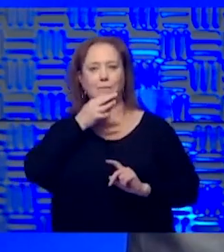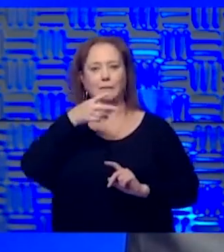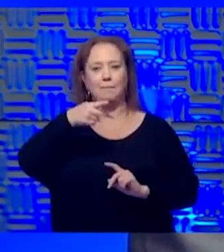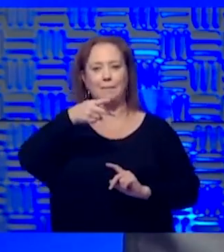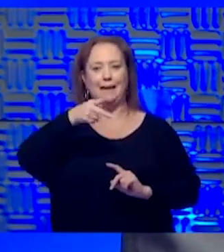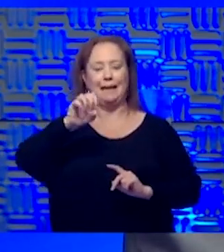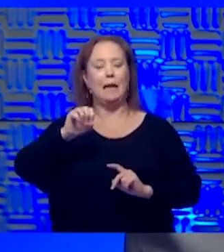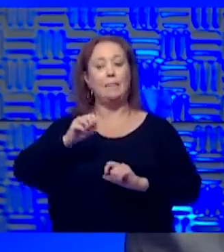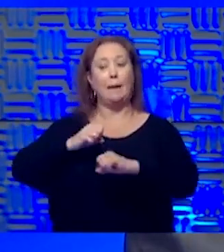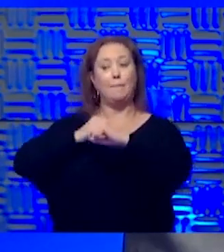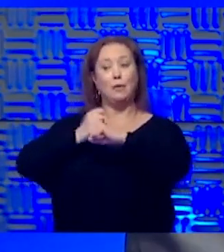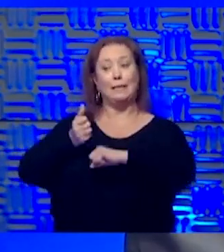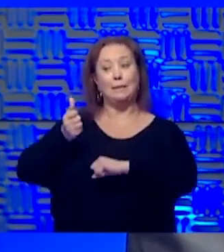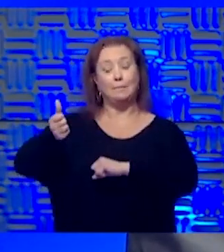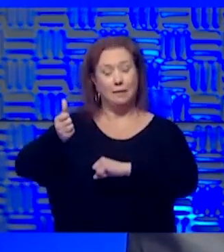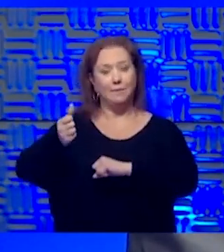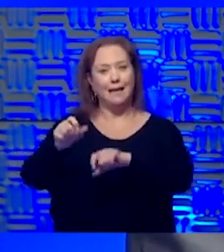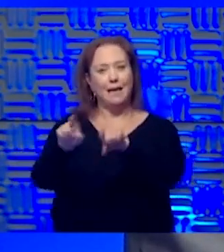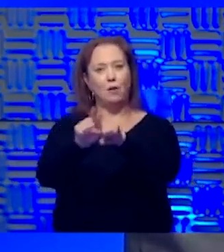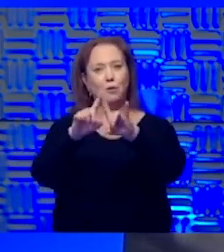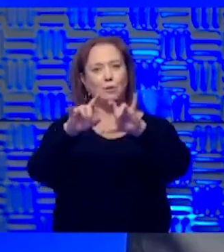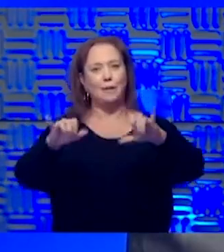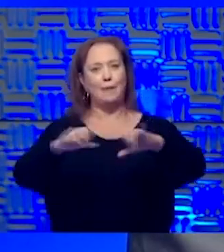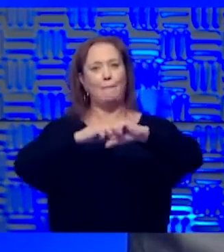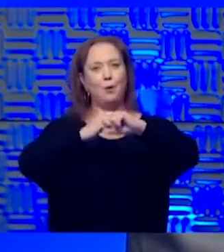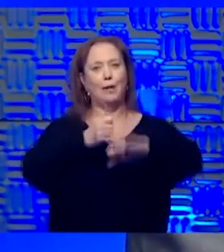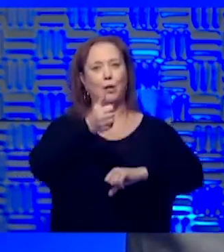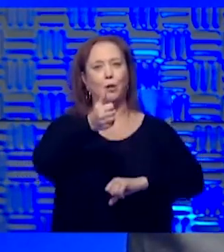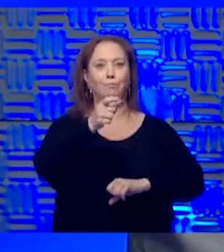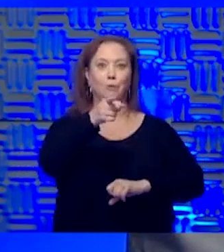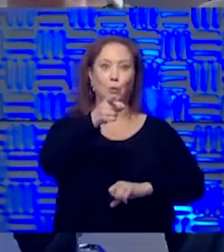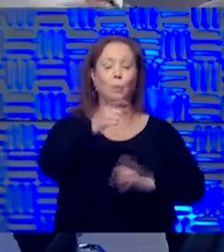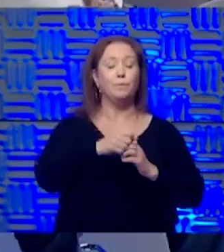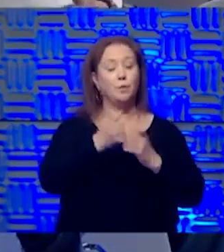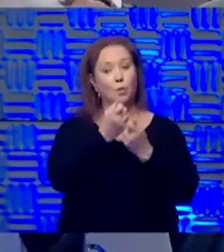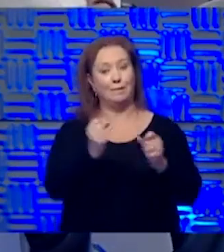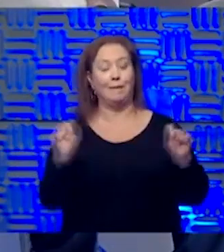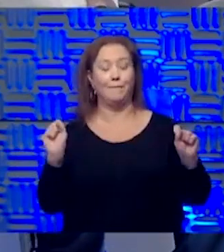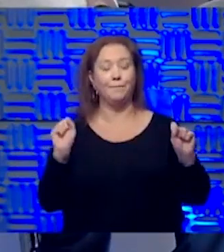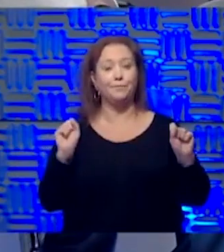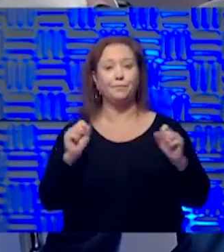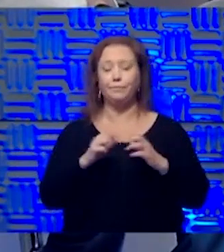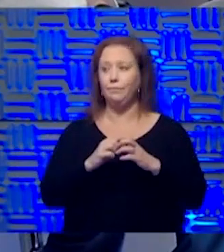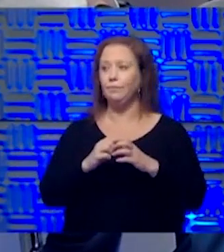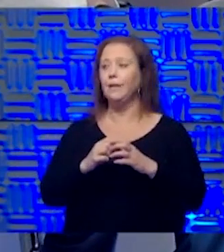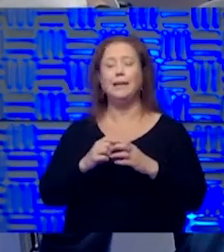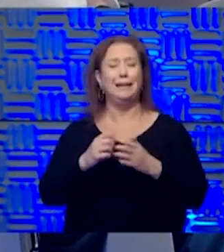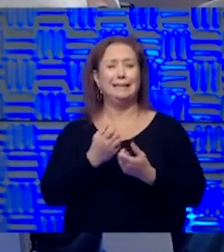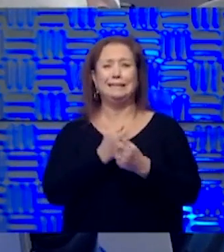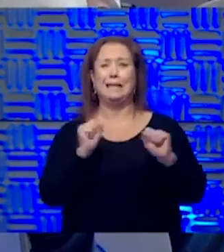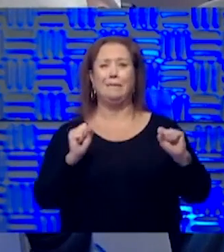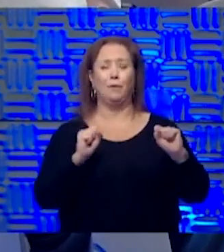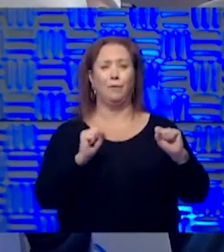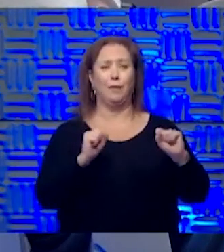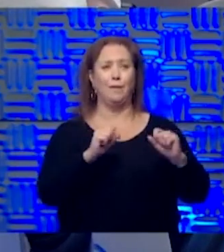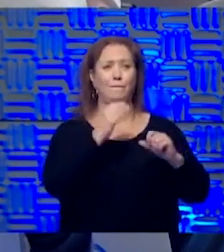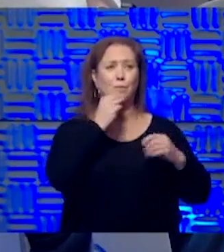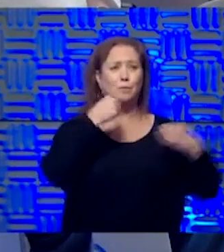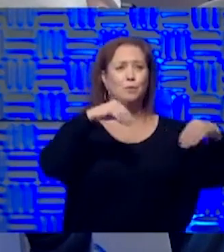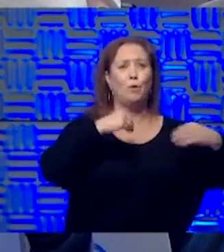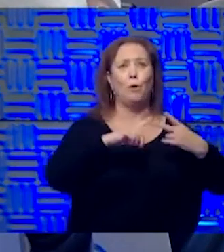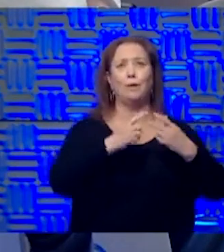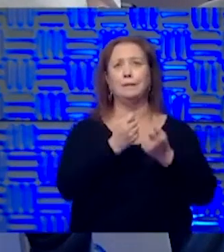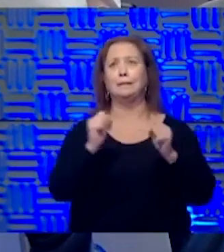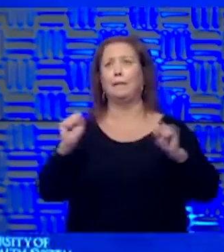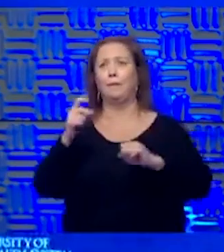PPE, protecting themselves and protecting you. So it is a very safe place to be. And really, it's probably much safer than the grocery store, much safer than the park, much safer